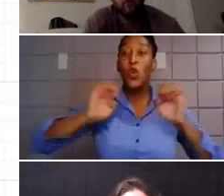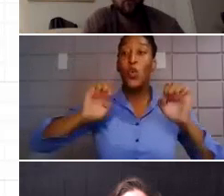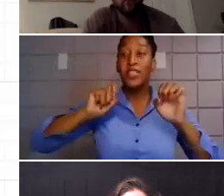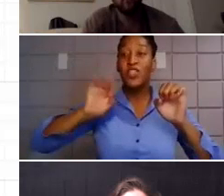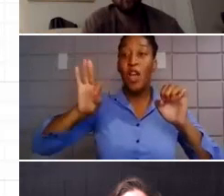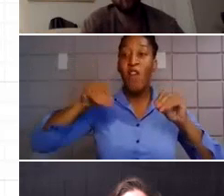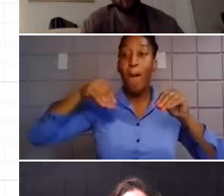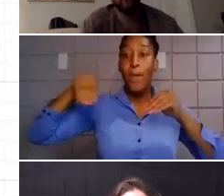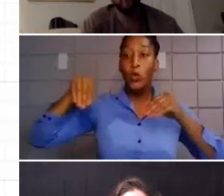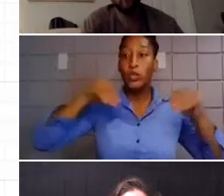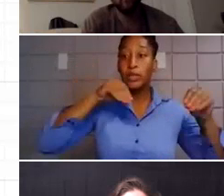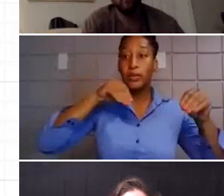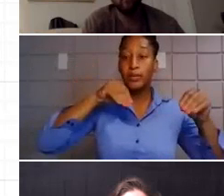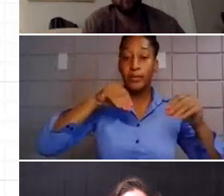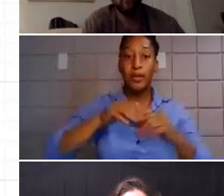And